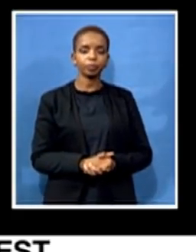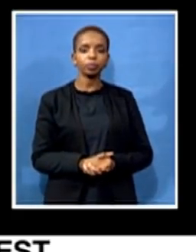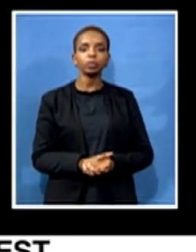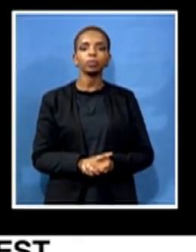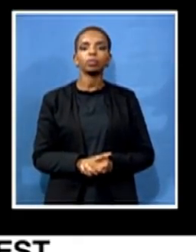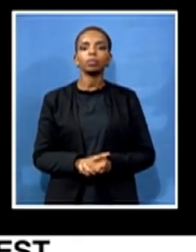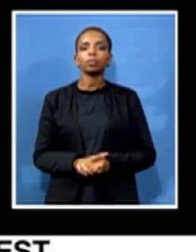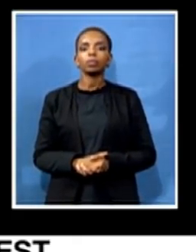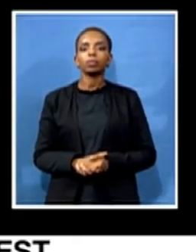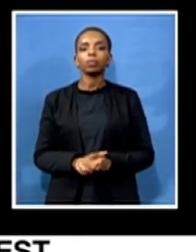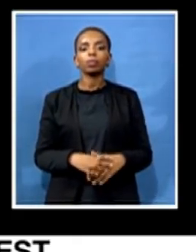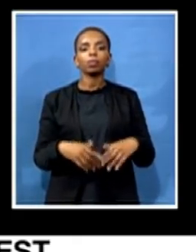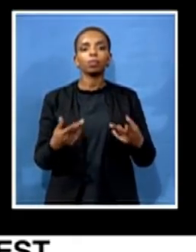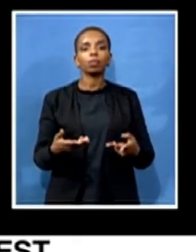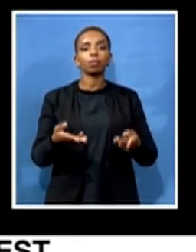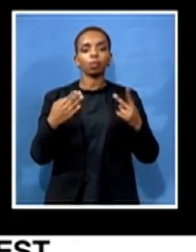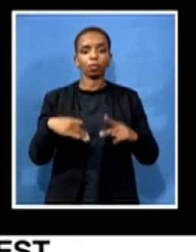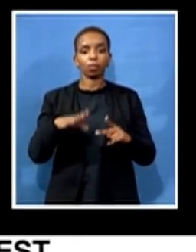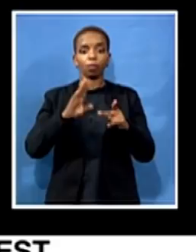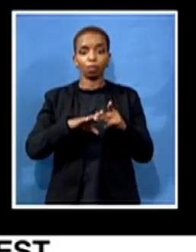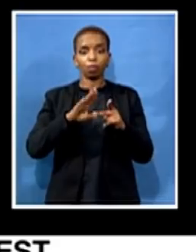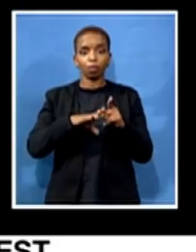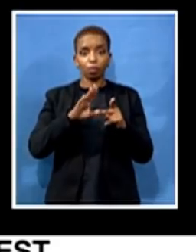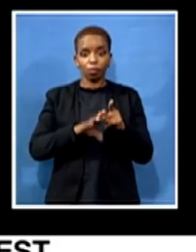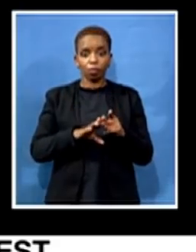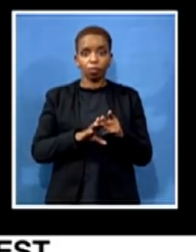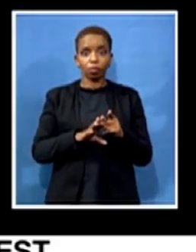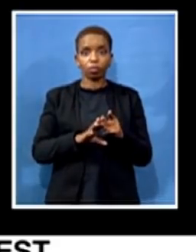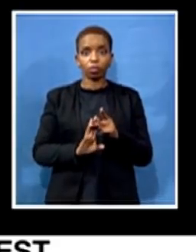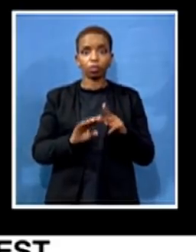the issue of water in the villages.